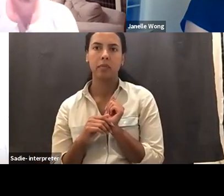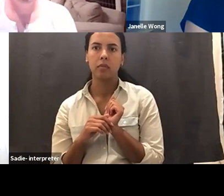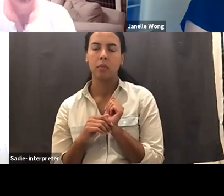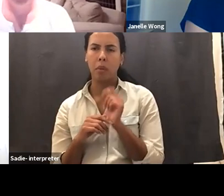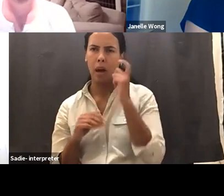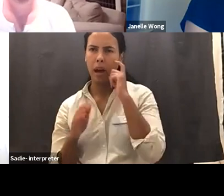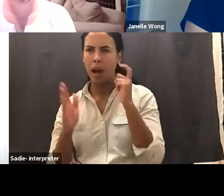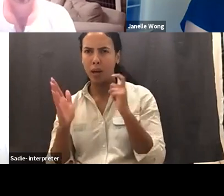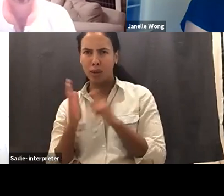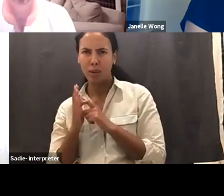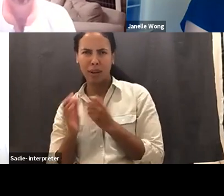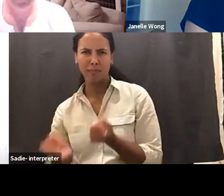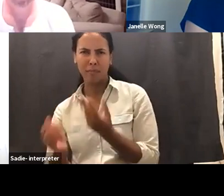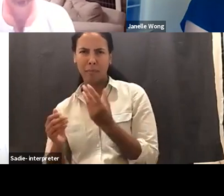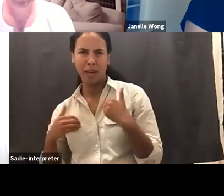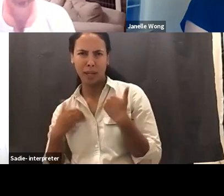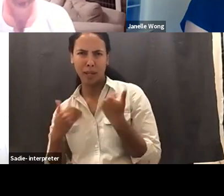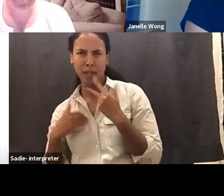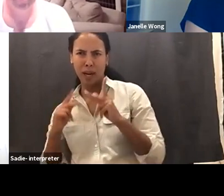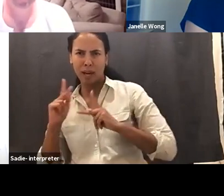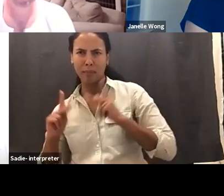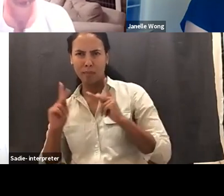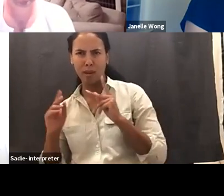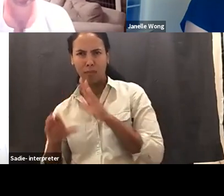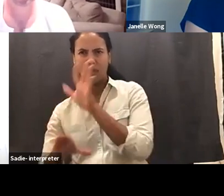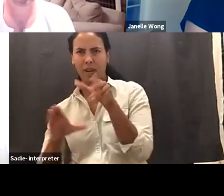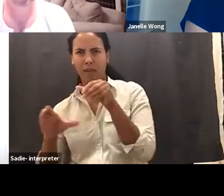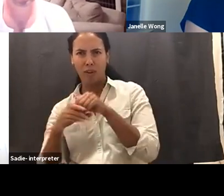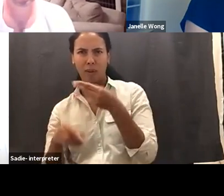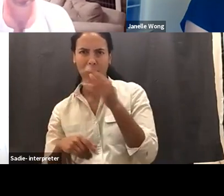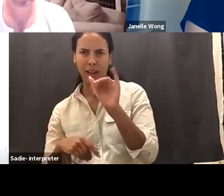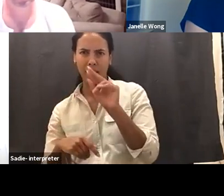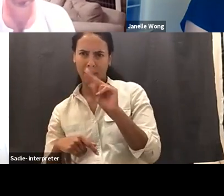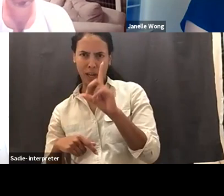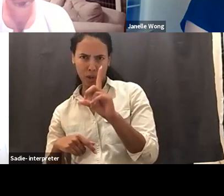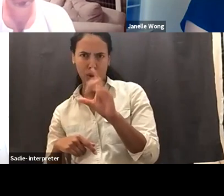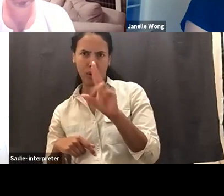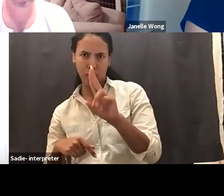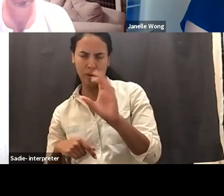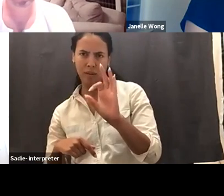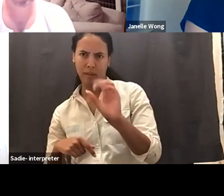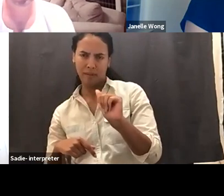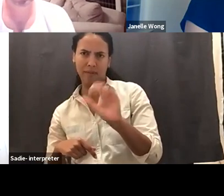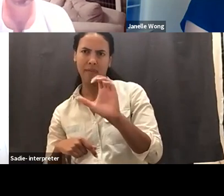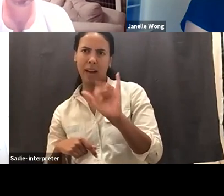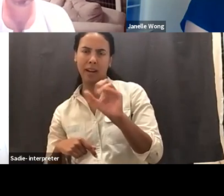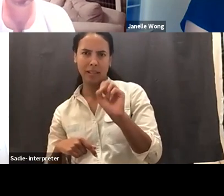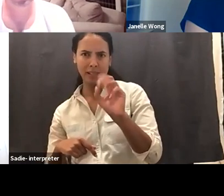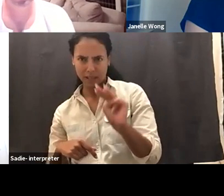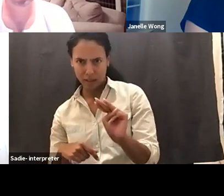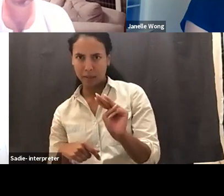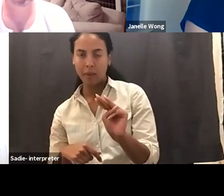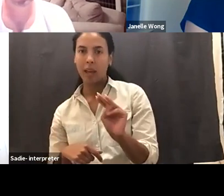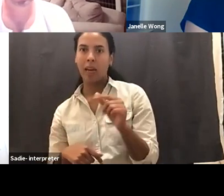people who are also invested in Hindu fascism. And that was something that was a little bit difficult for me at the beginning. I think